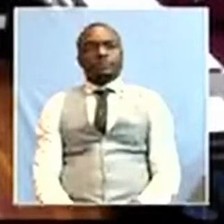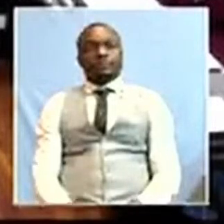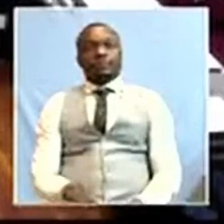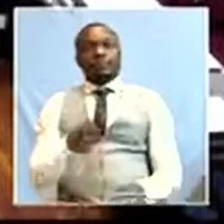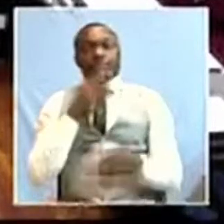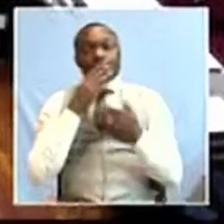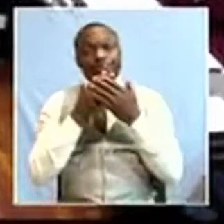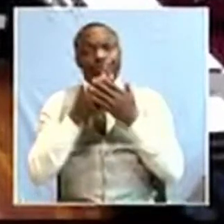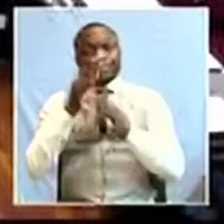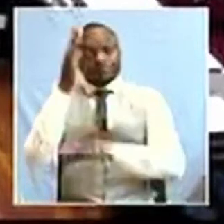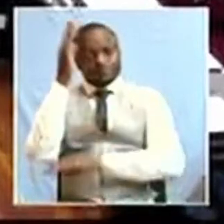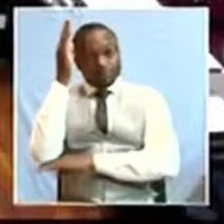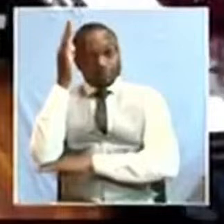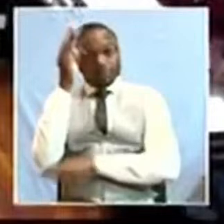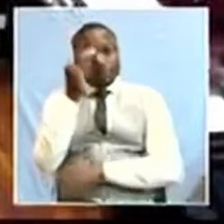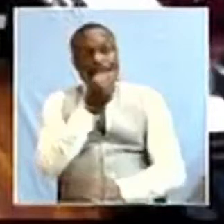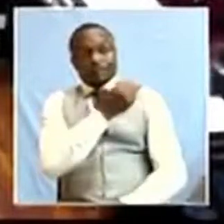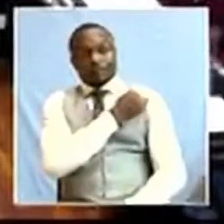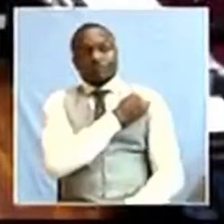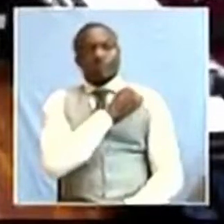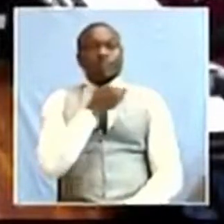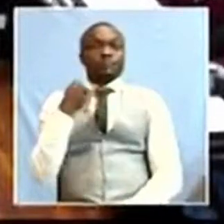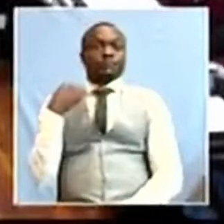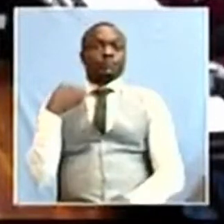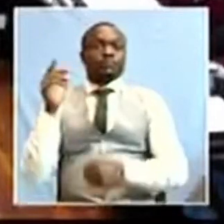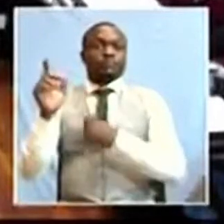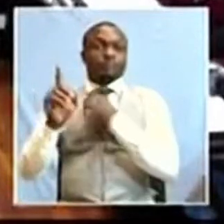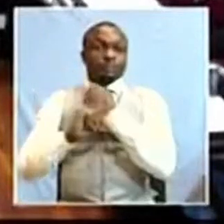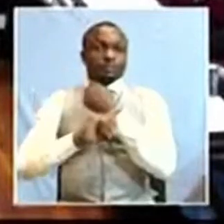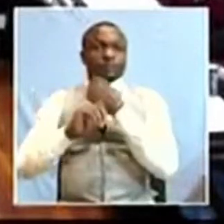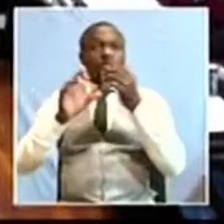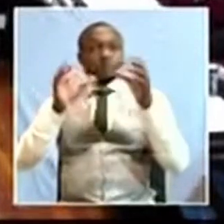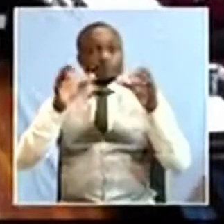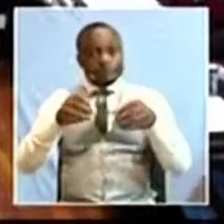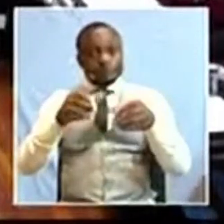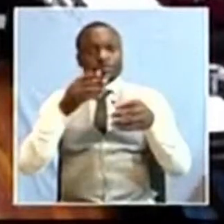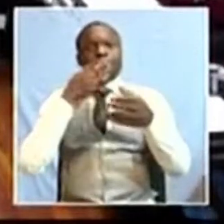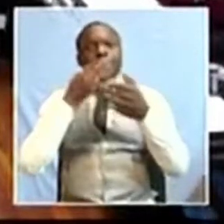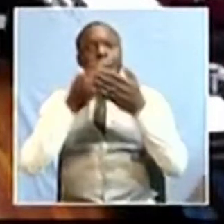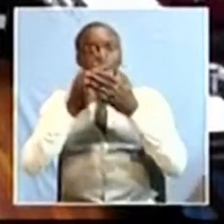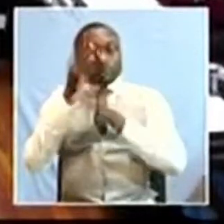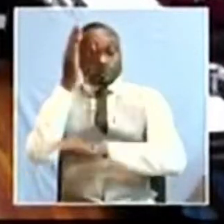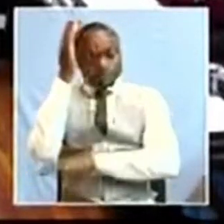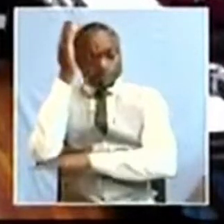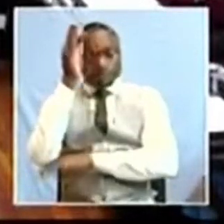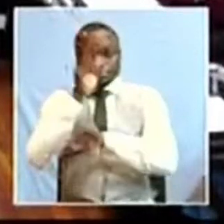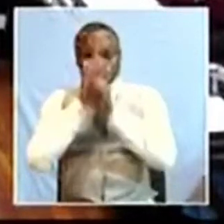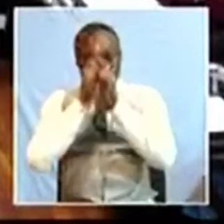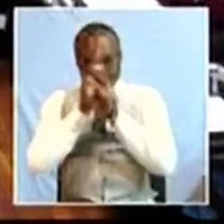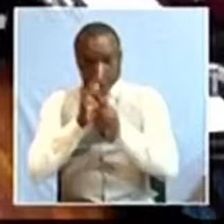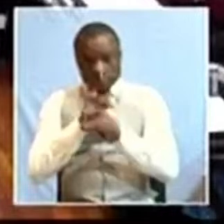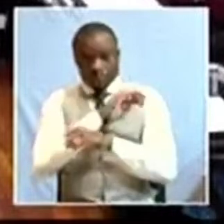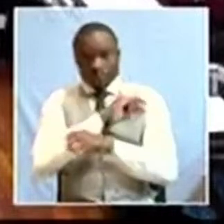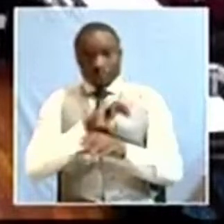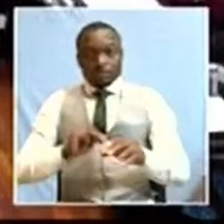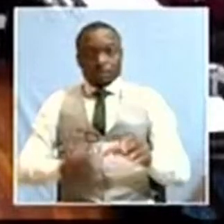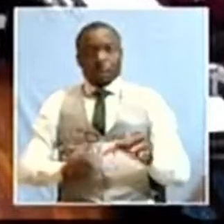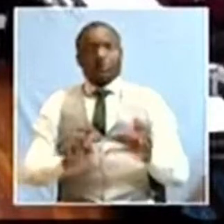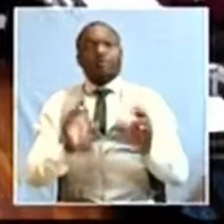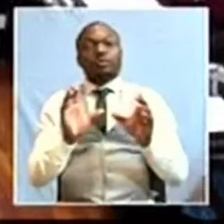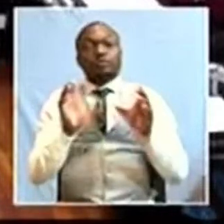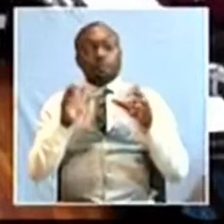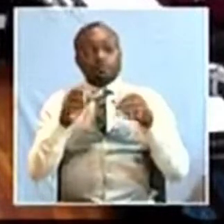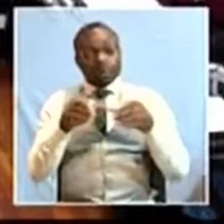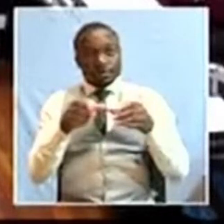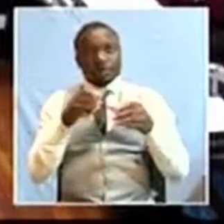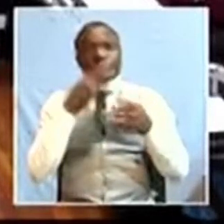Good afternoon, MONZE Town Council. Good afternoon to the honorable members of the committee, and good